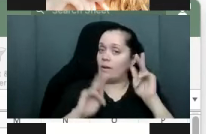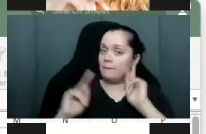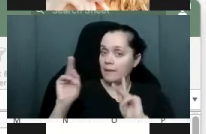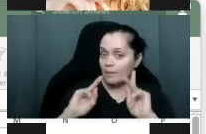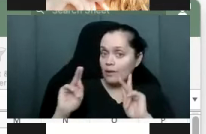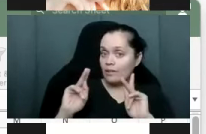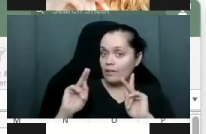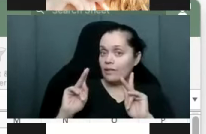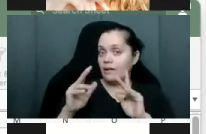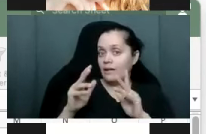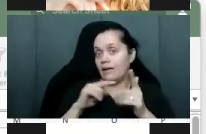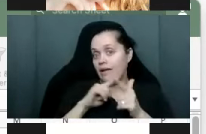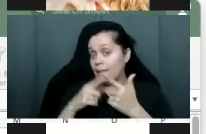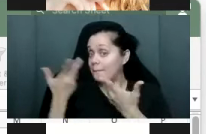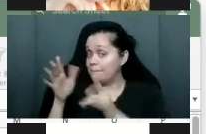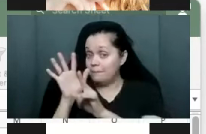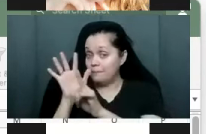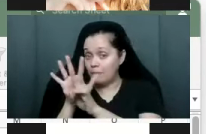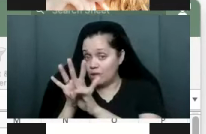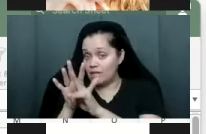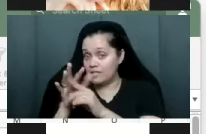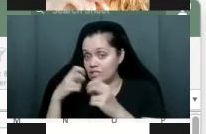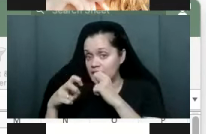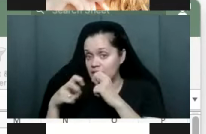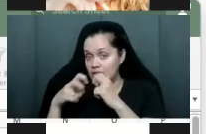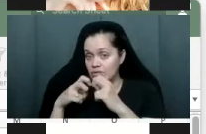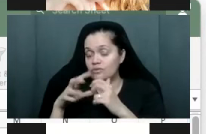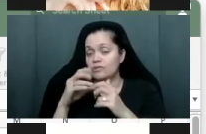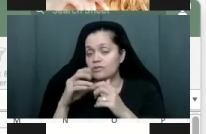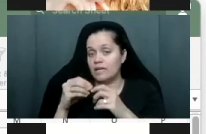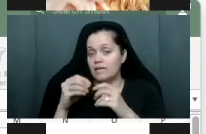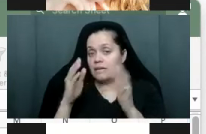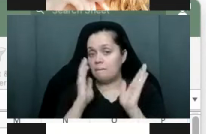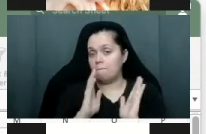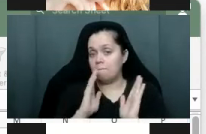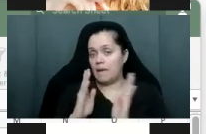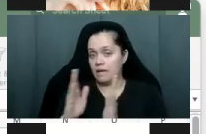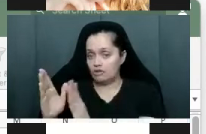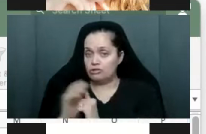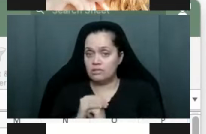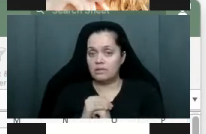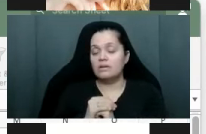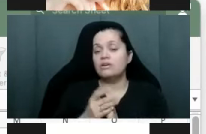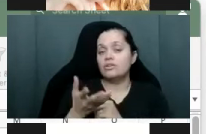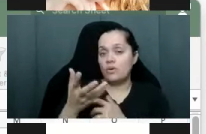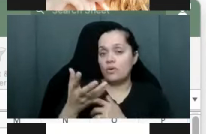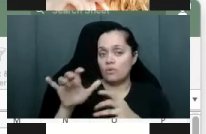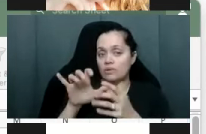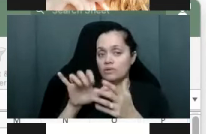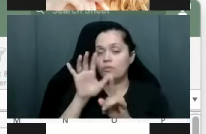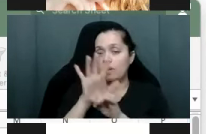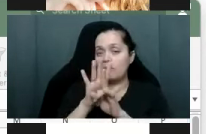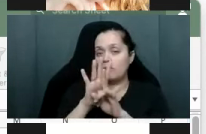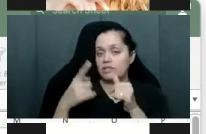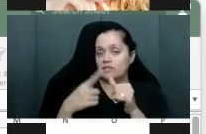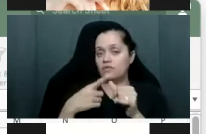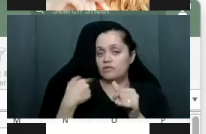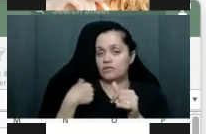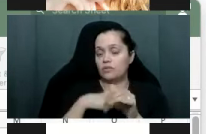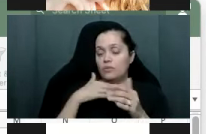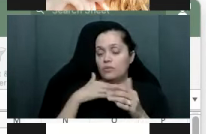thus population issues and patterns. So I want to do population first so we can